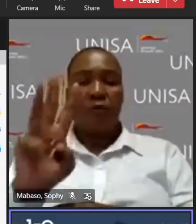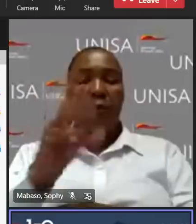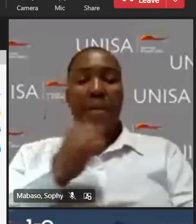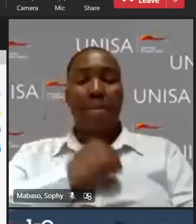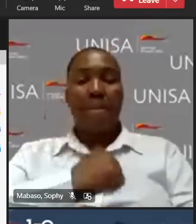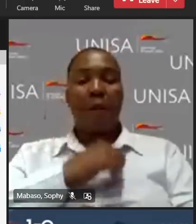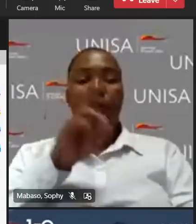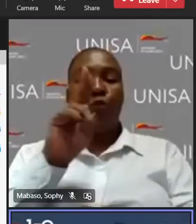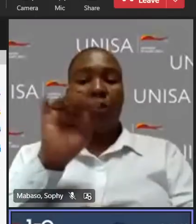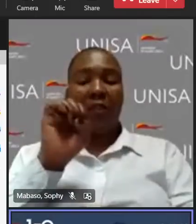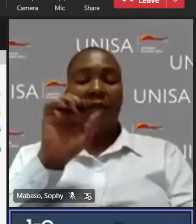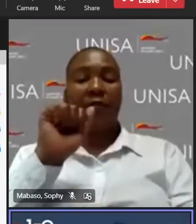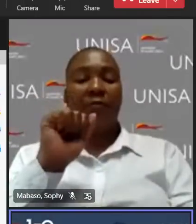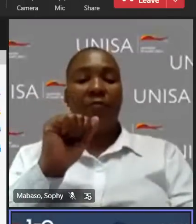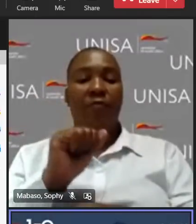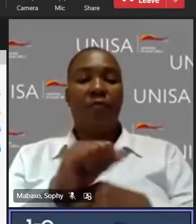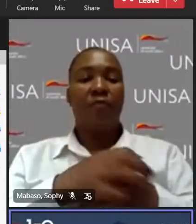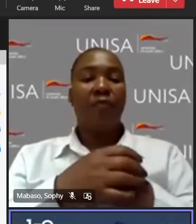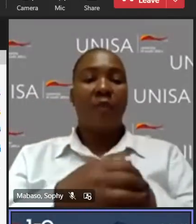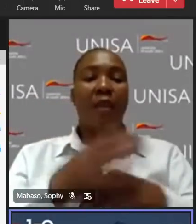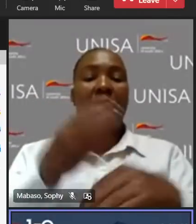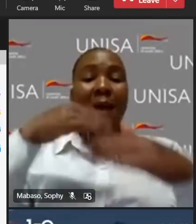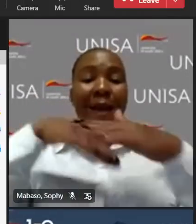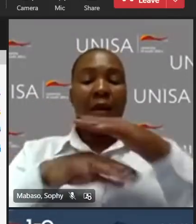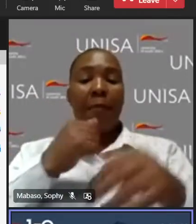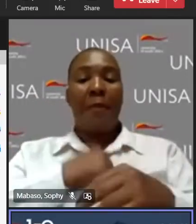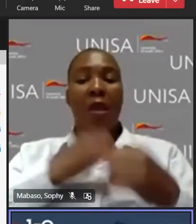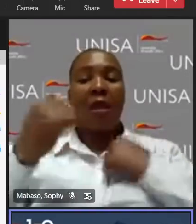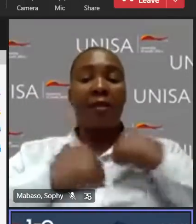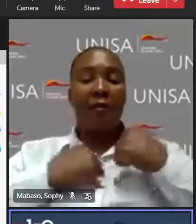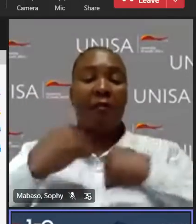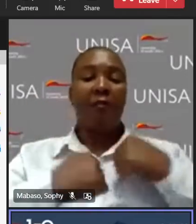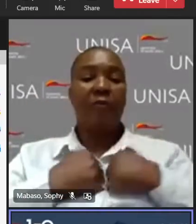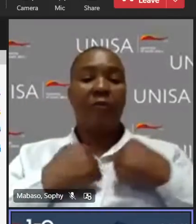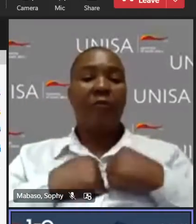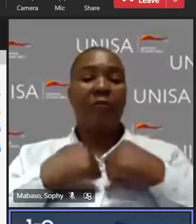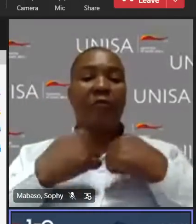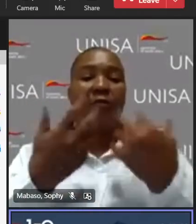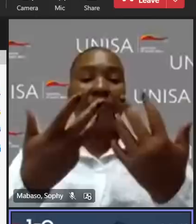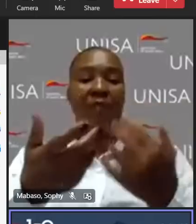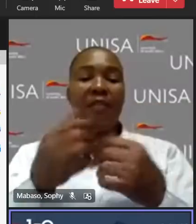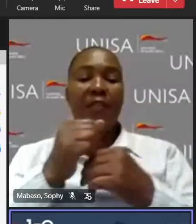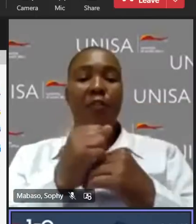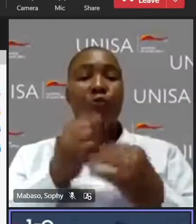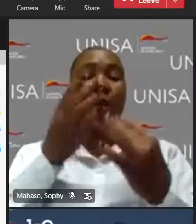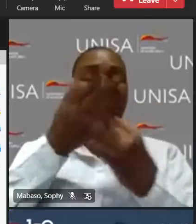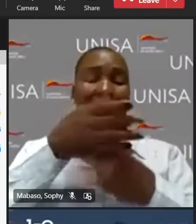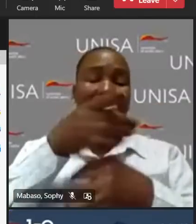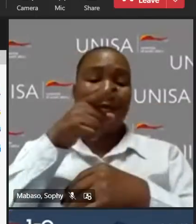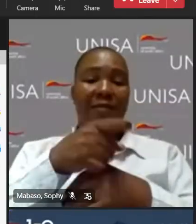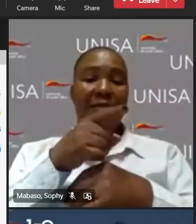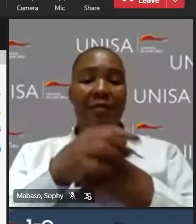MyUnisa and under my admin. Let's just wait for the page to load.